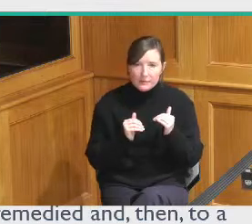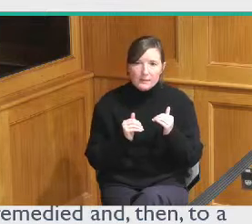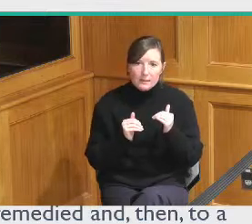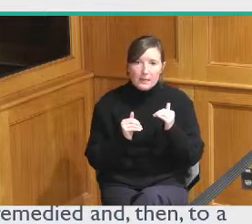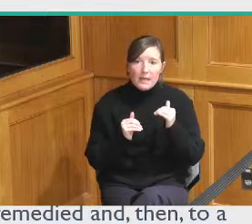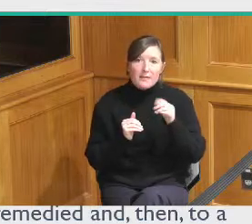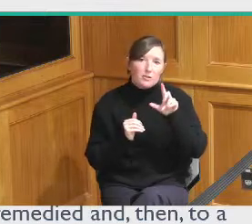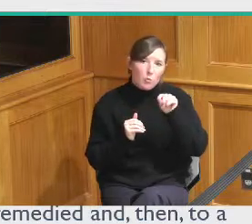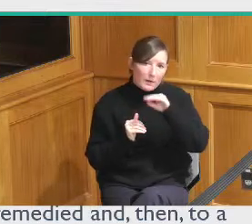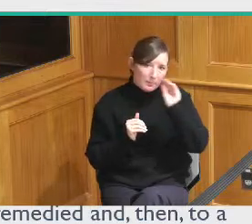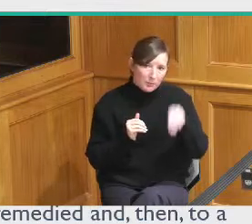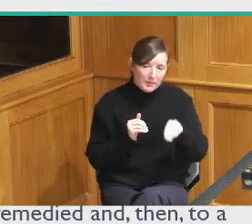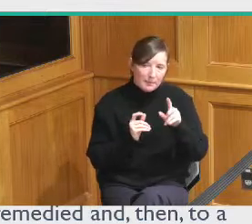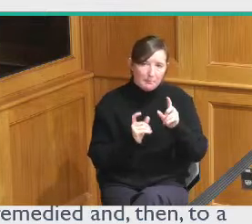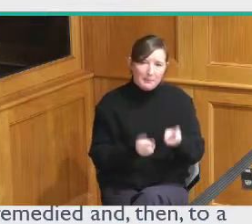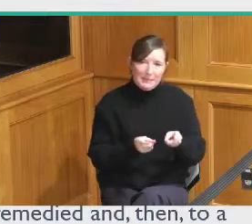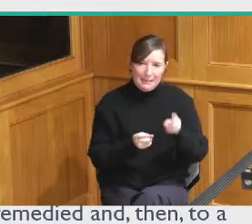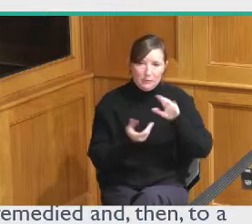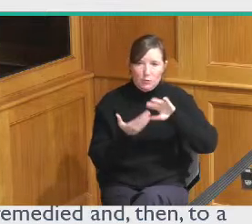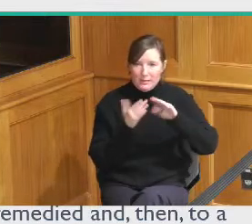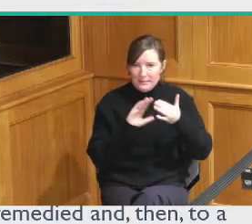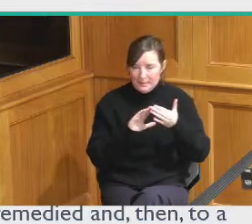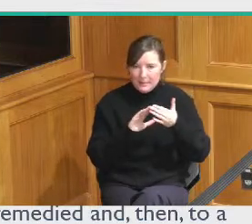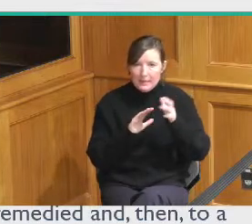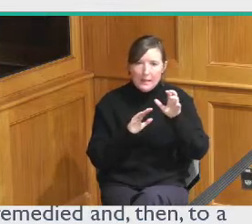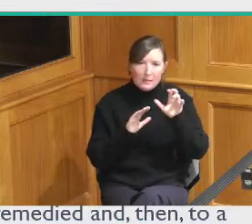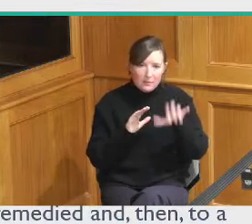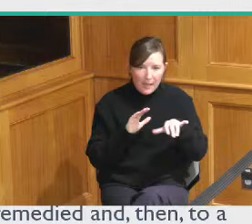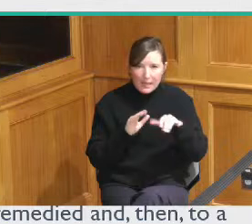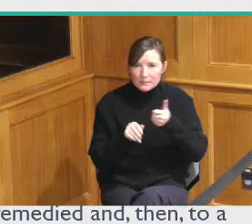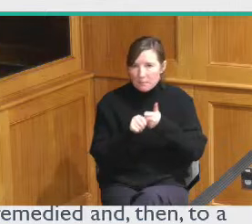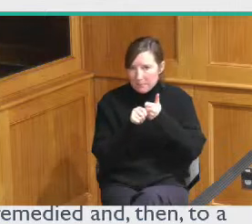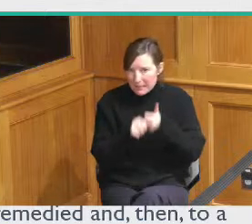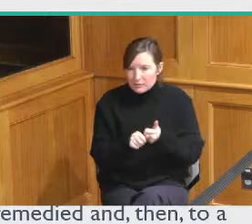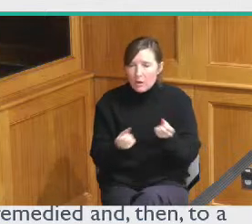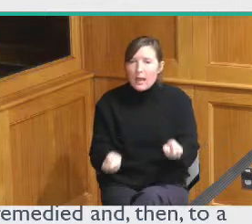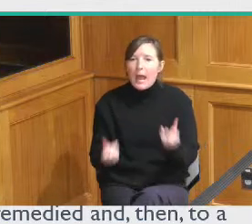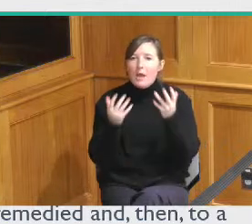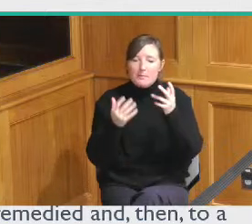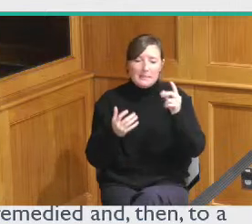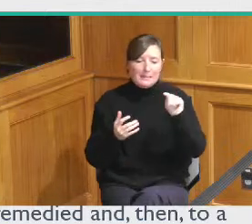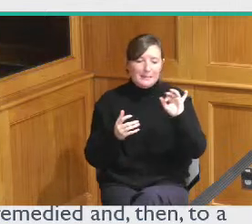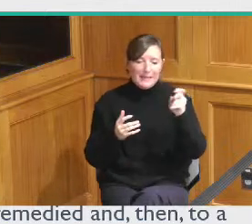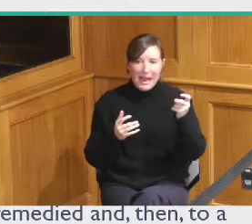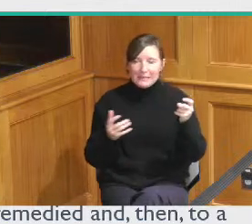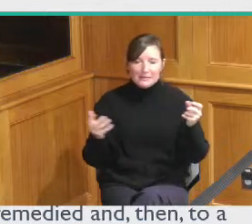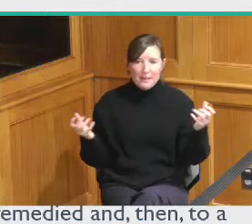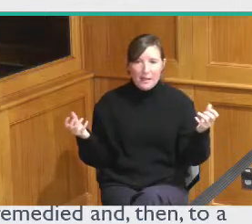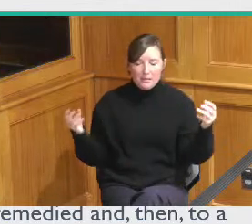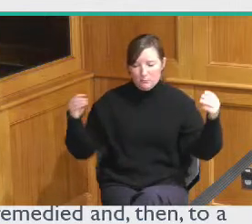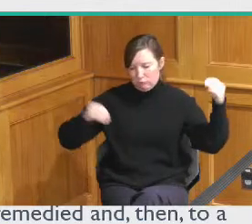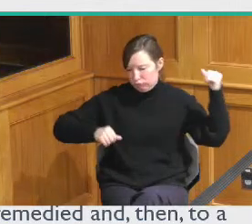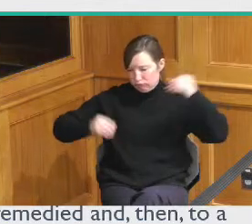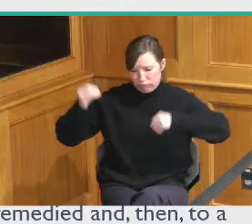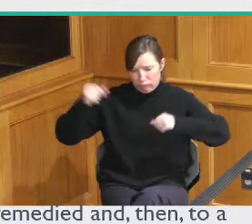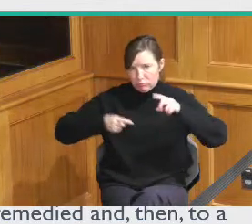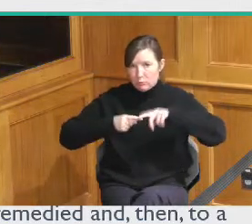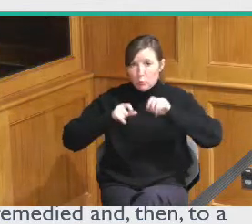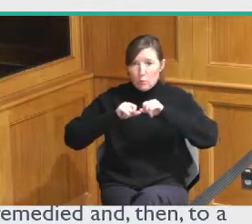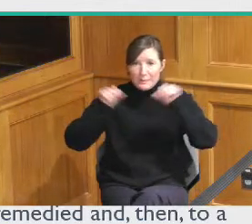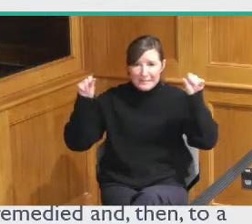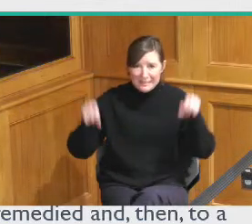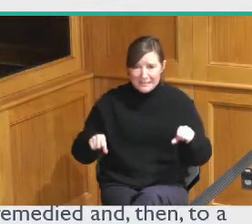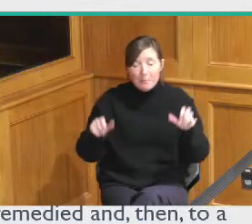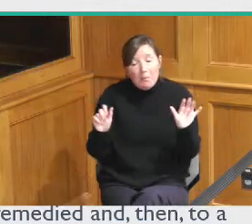the city. And that is based upon a pro rata allocation of the amount of taxes coming into the system. So that can change just